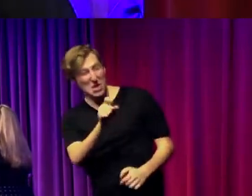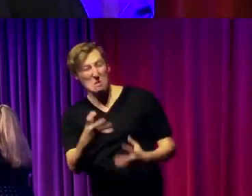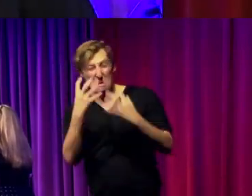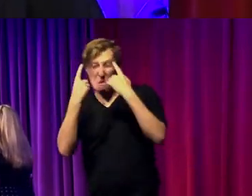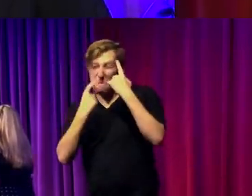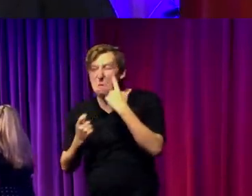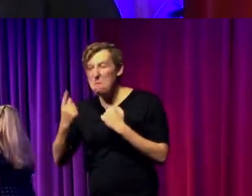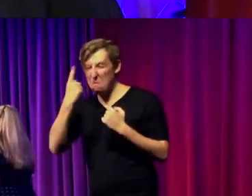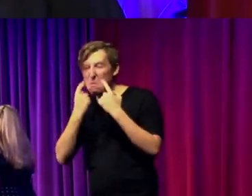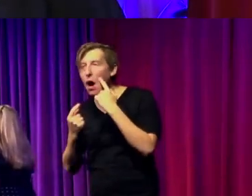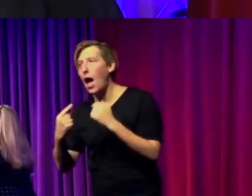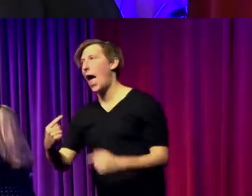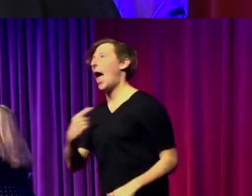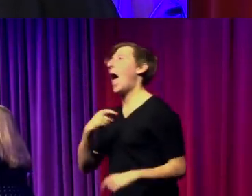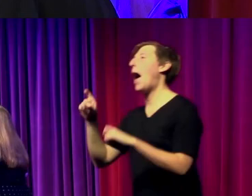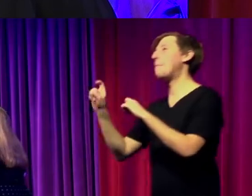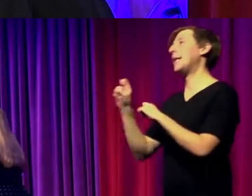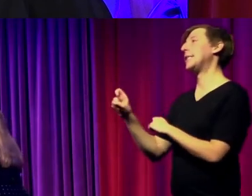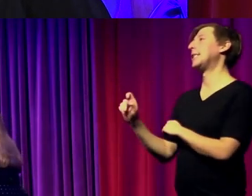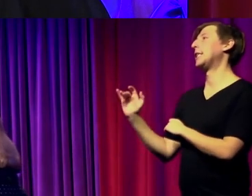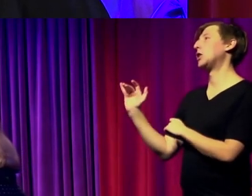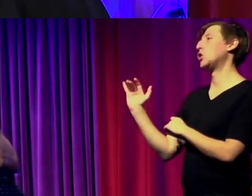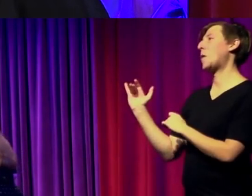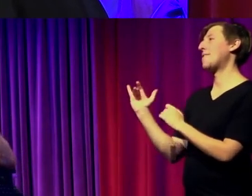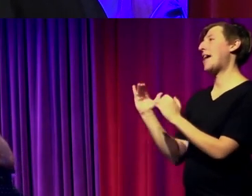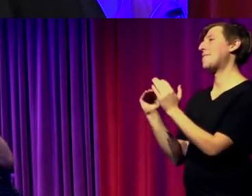need $25,000.